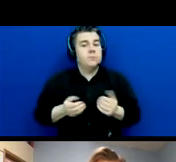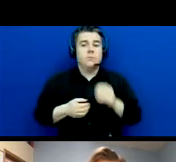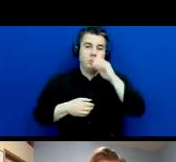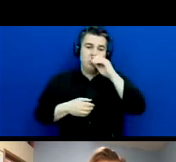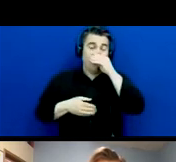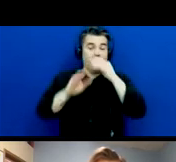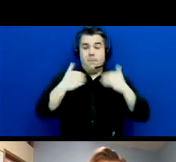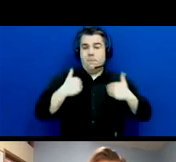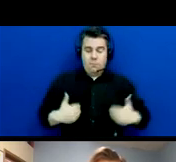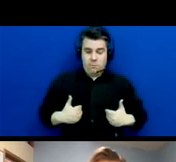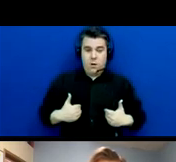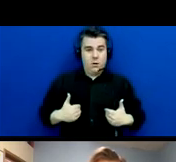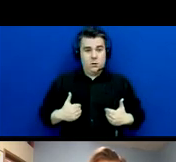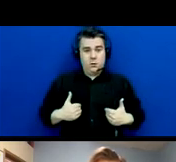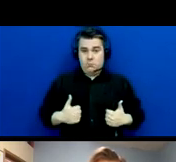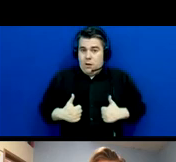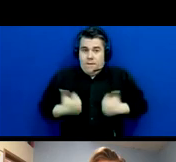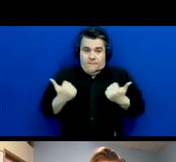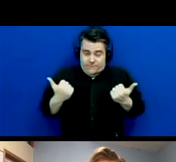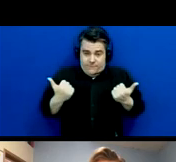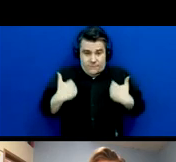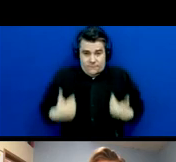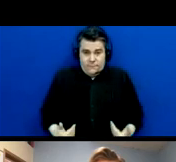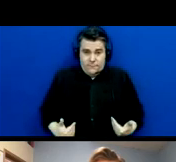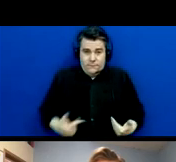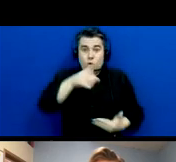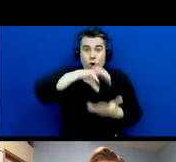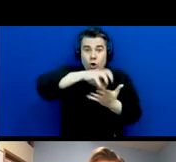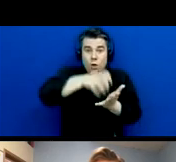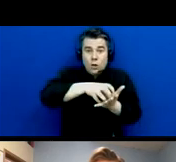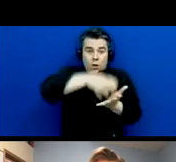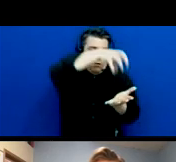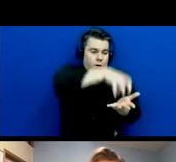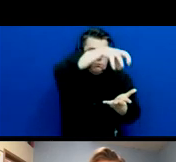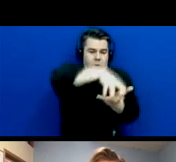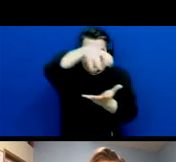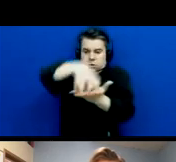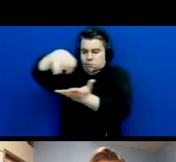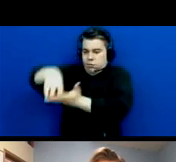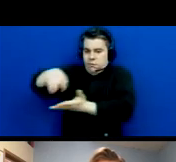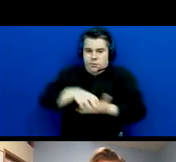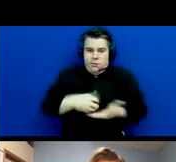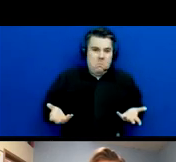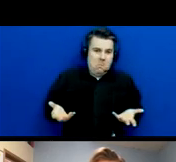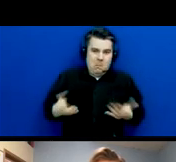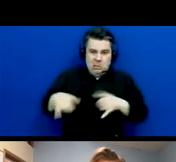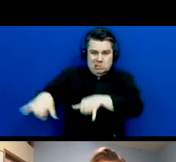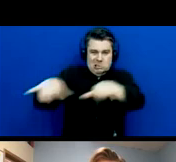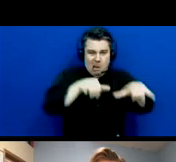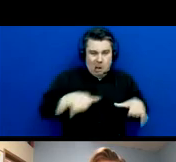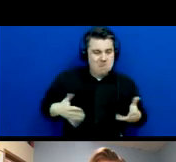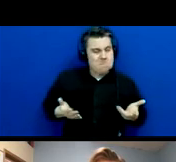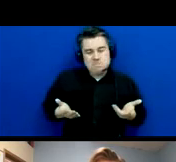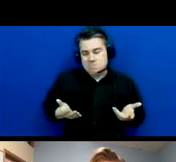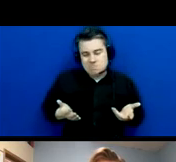living, breathing organism. You are not a cookie, and this is not cookie cutter. So just be open to adjustments. The third